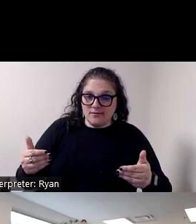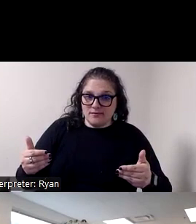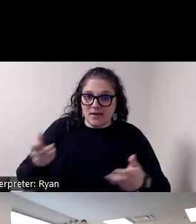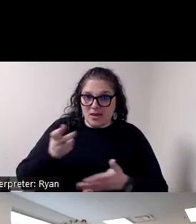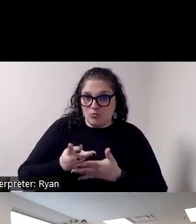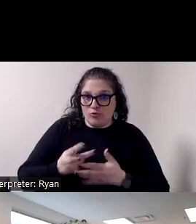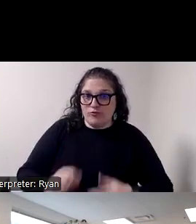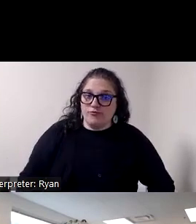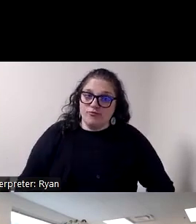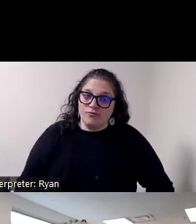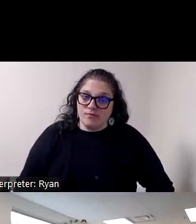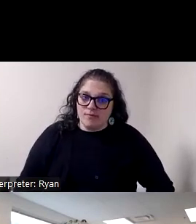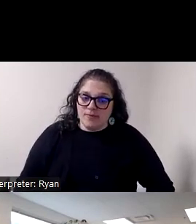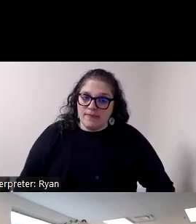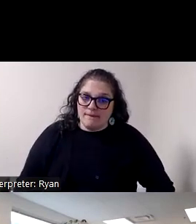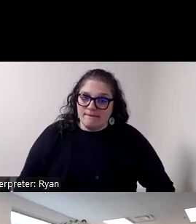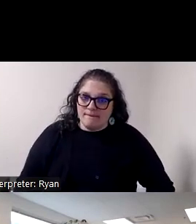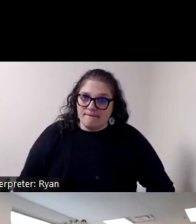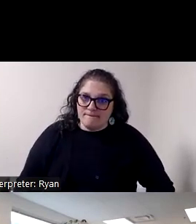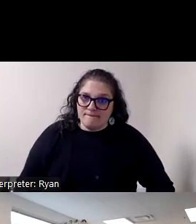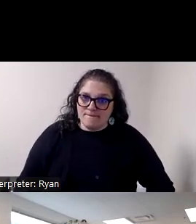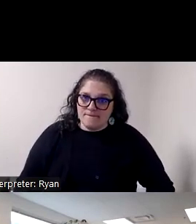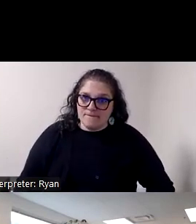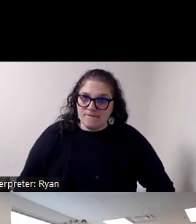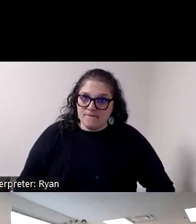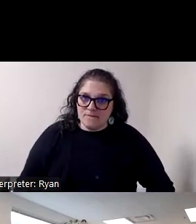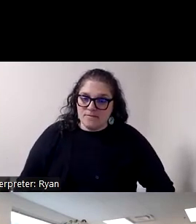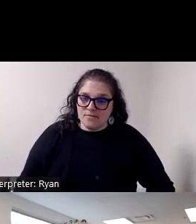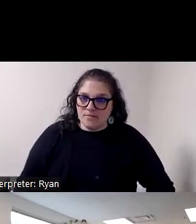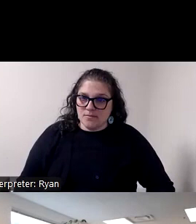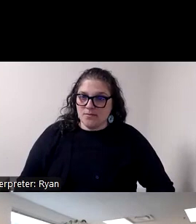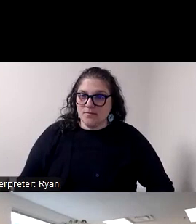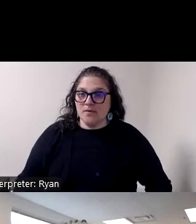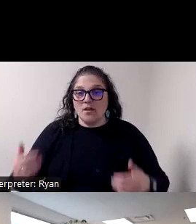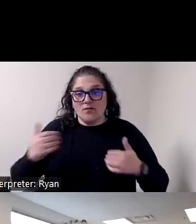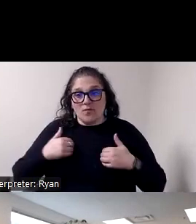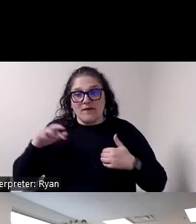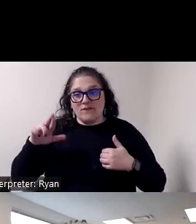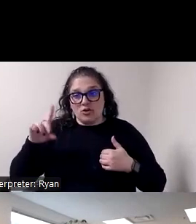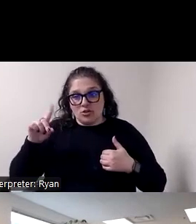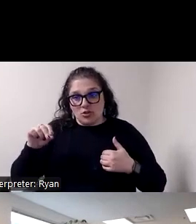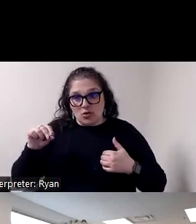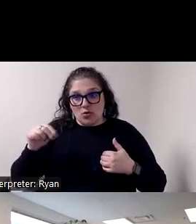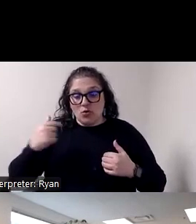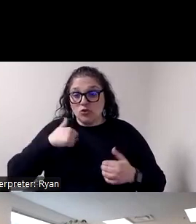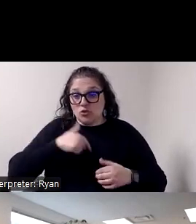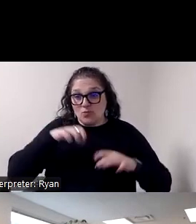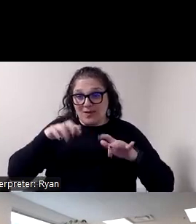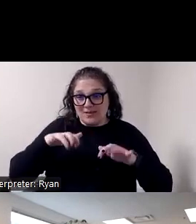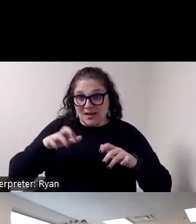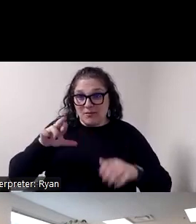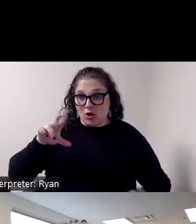approve that. So yes, you can move your holiday. And then if we have an RDO, do we type RDO in the